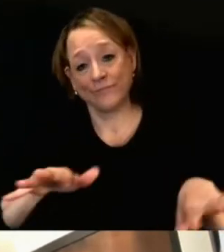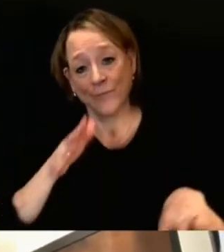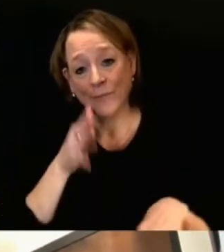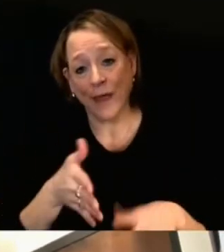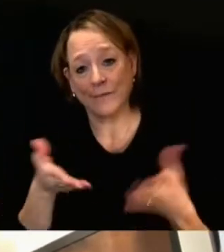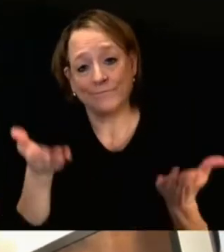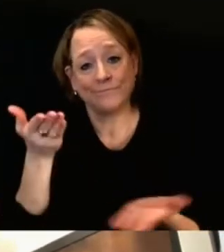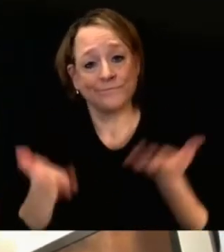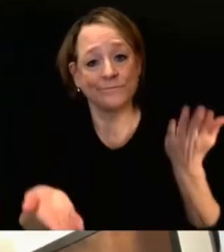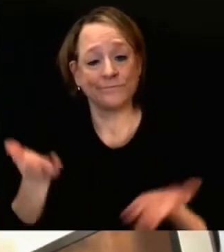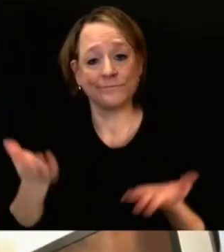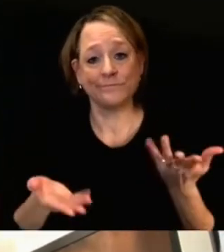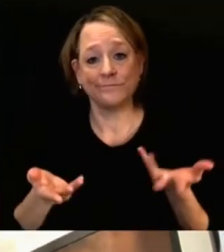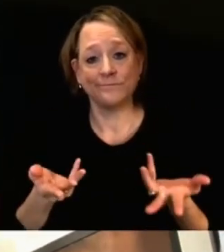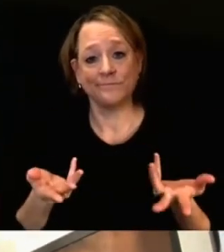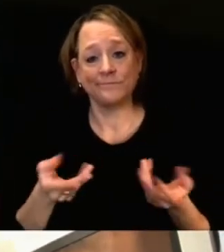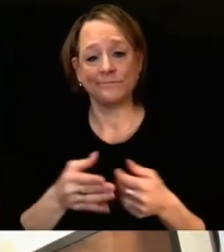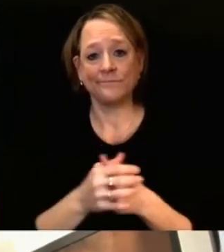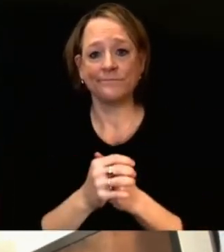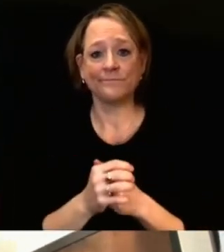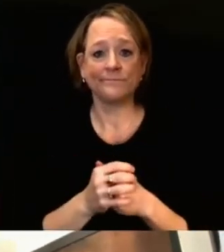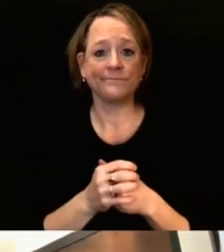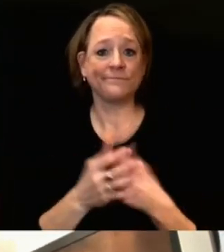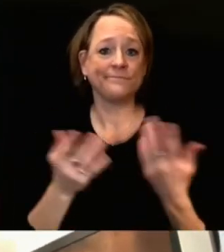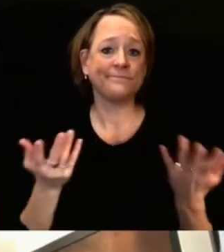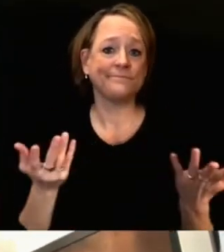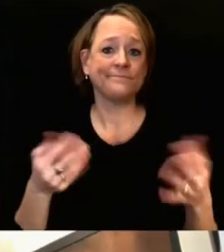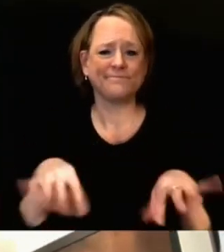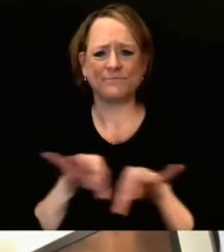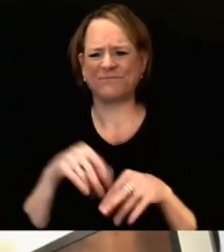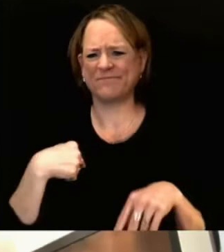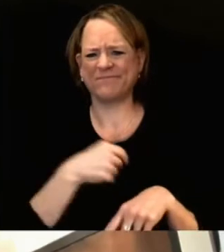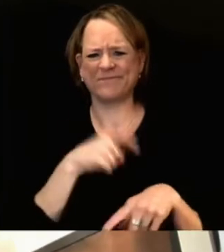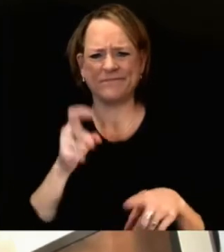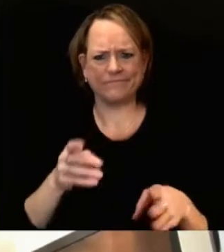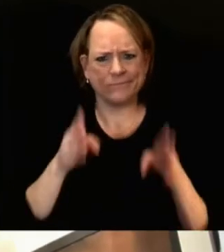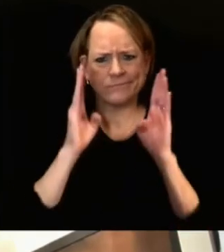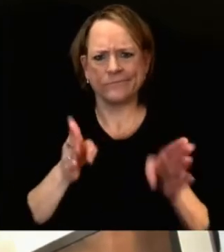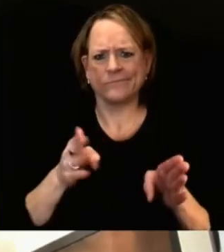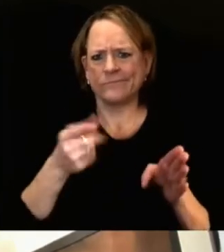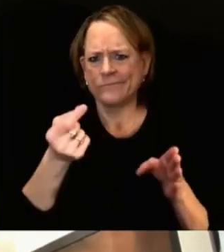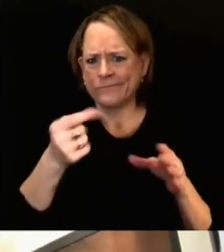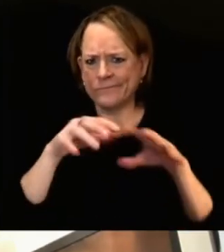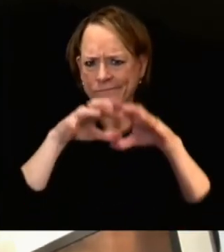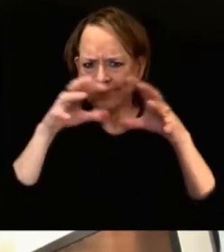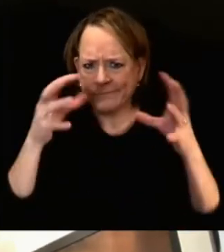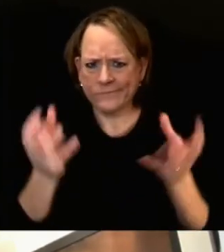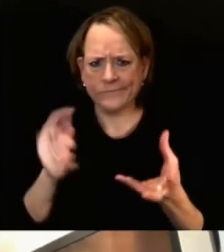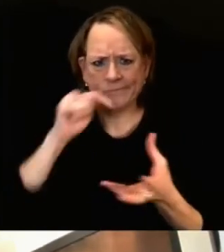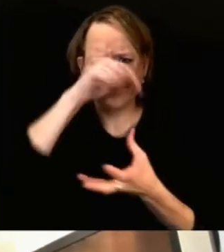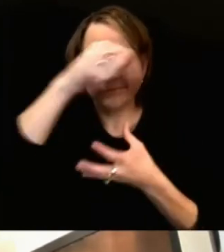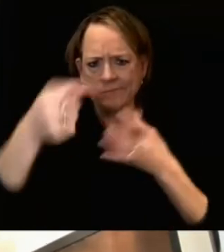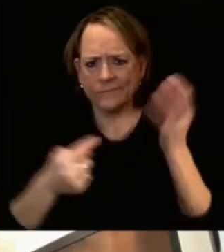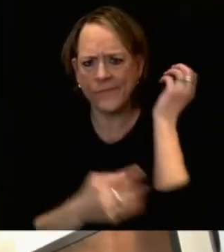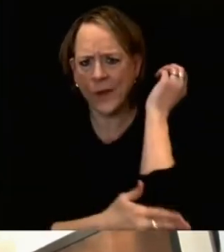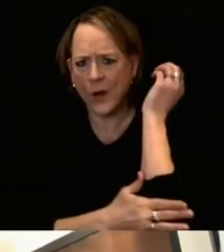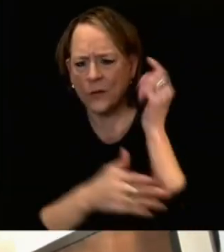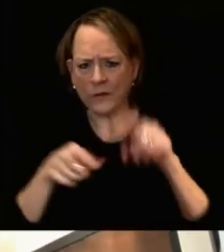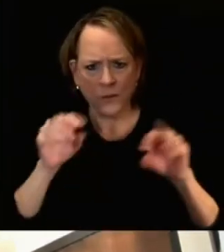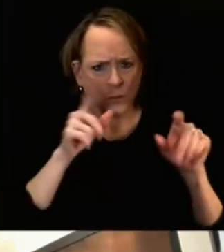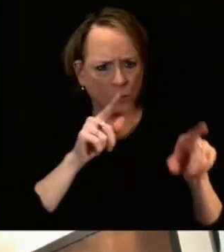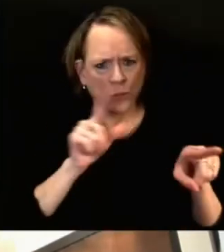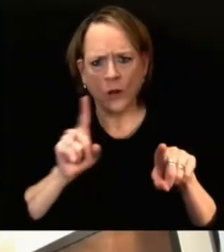increased attention to global vaccine equity and continued attention on preventing transmission of disease